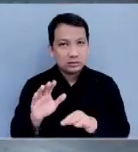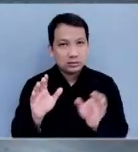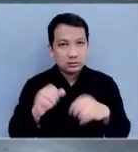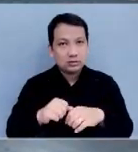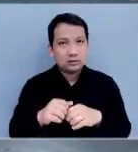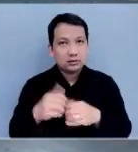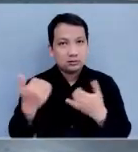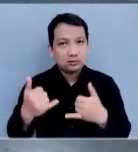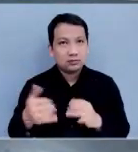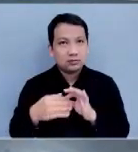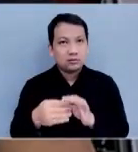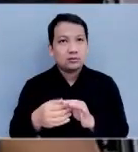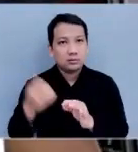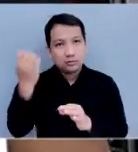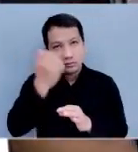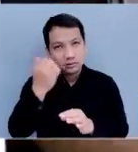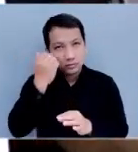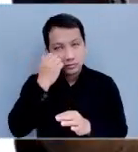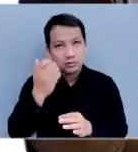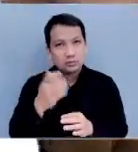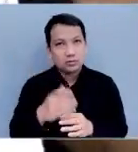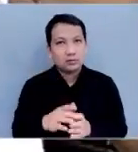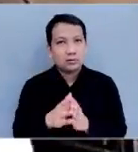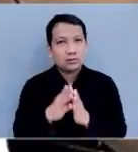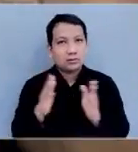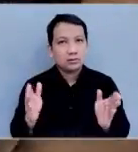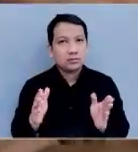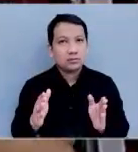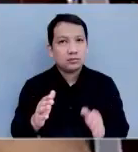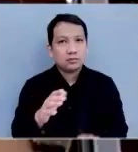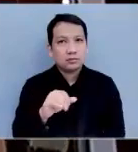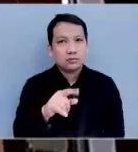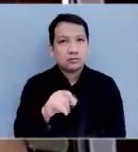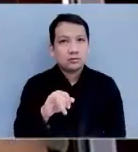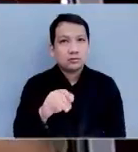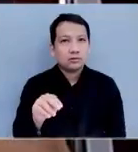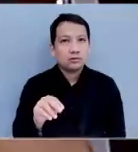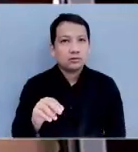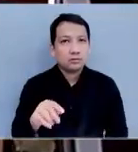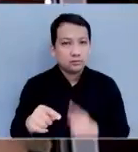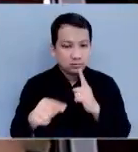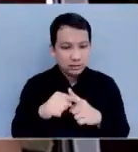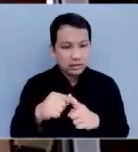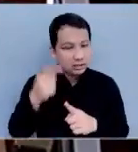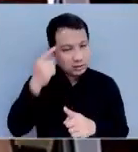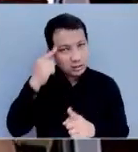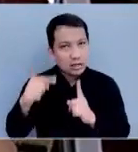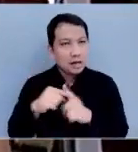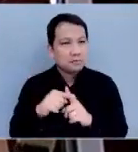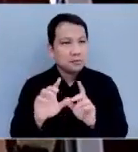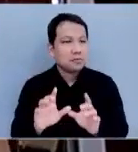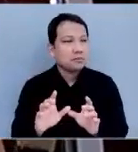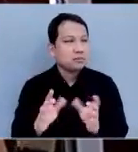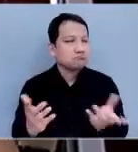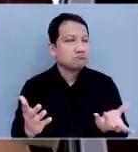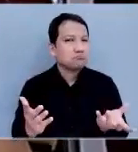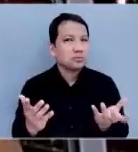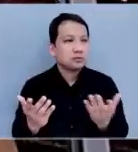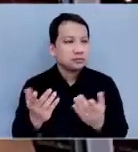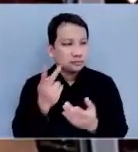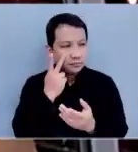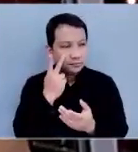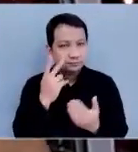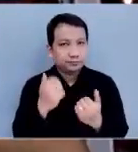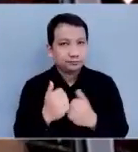habang nag-eensayo sa Europe. The great thing about Scotty, he stayed positive, you know. It seems like